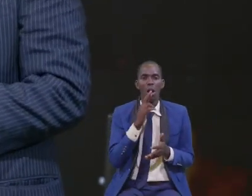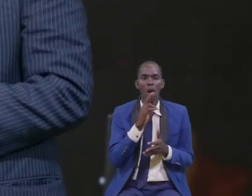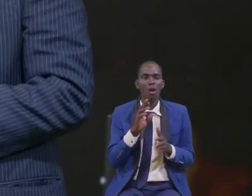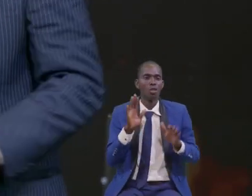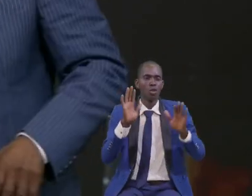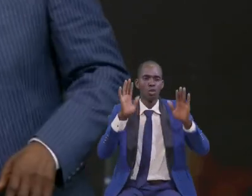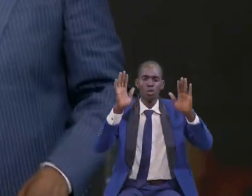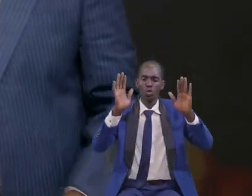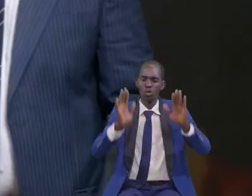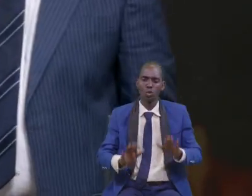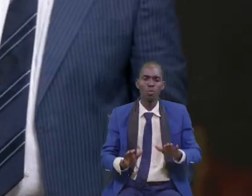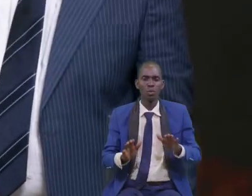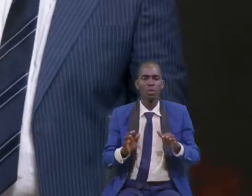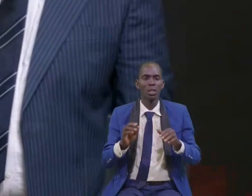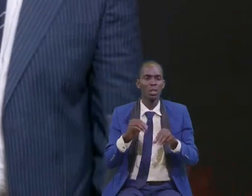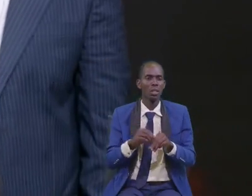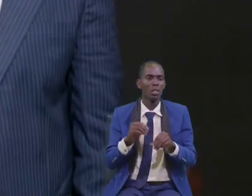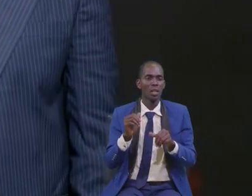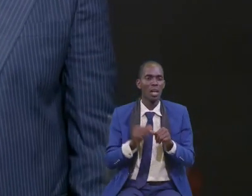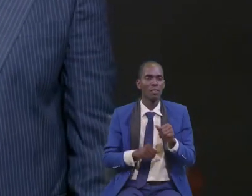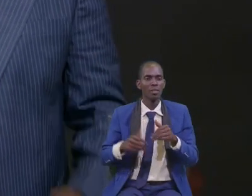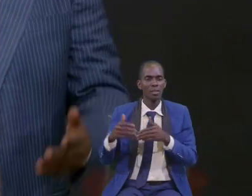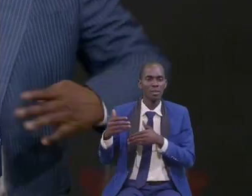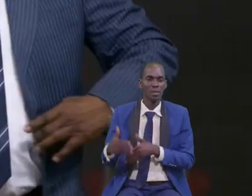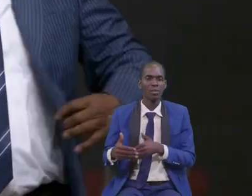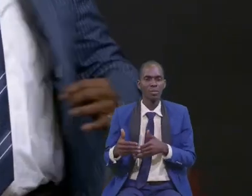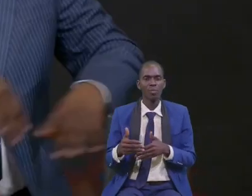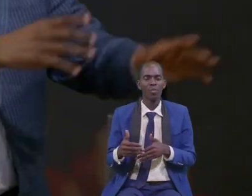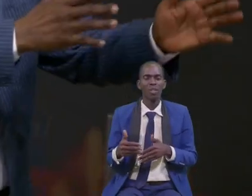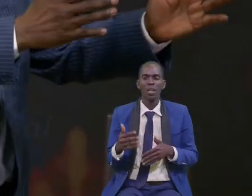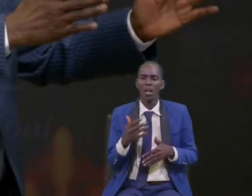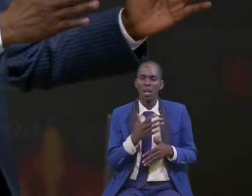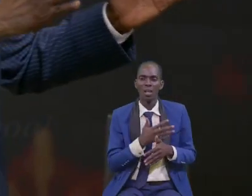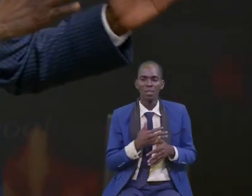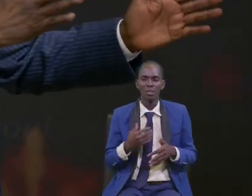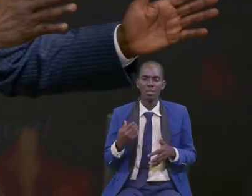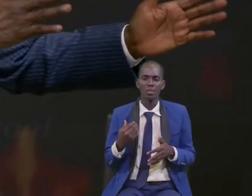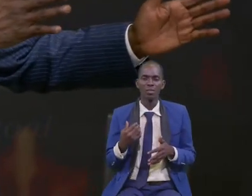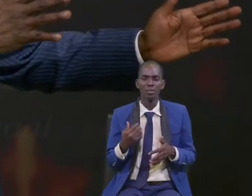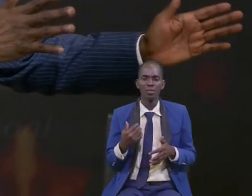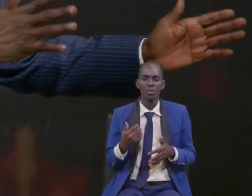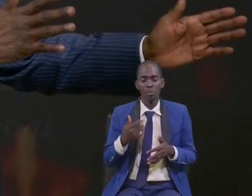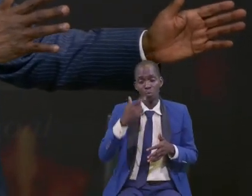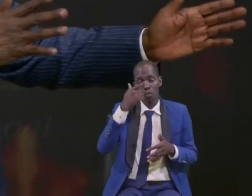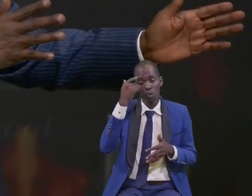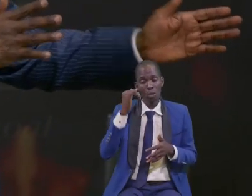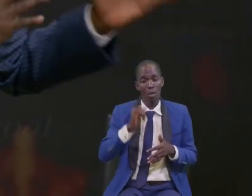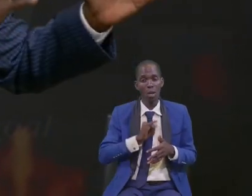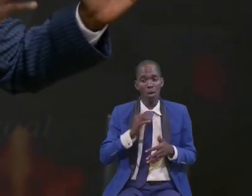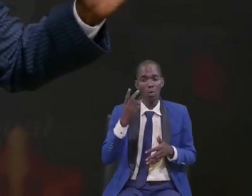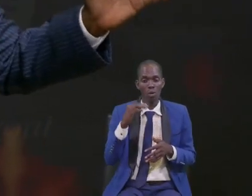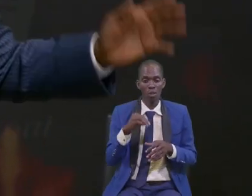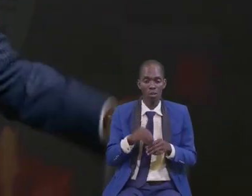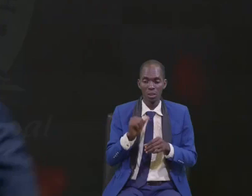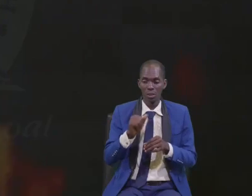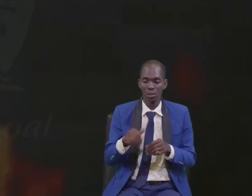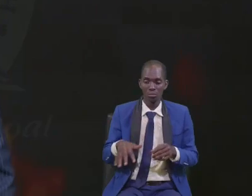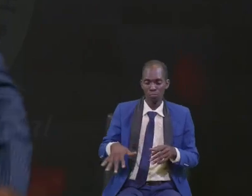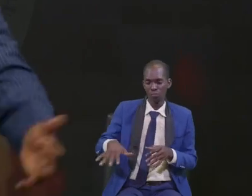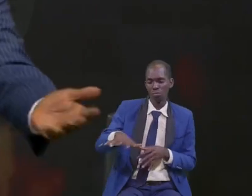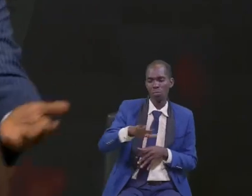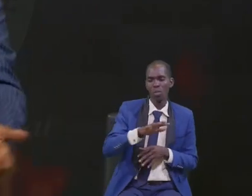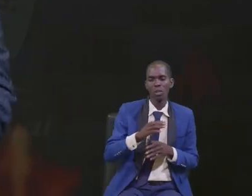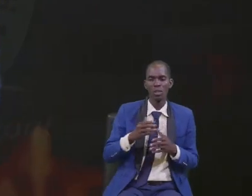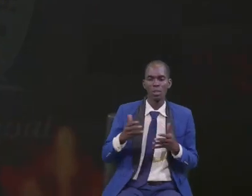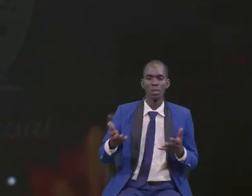every side. It says, I go there, and I thought maybe because I was in location A, that's why I had